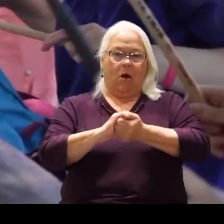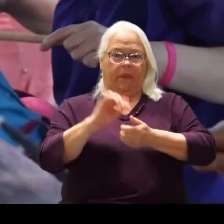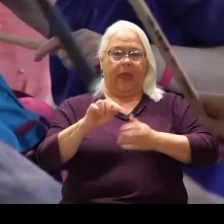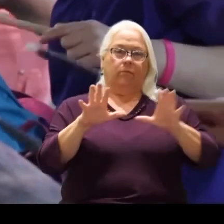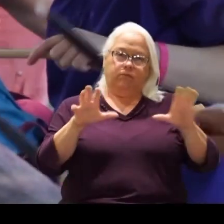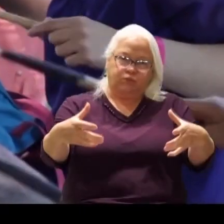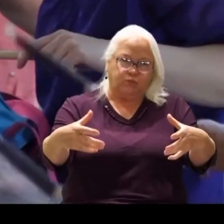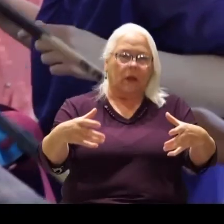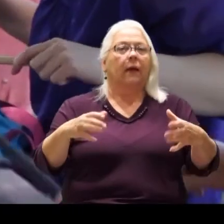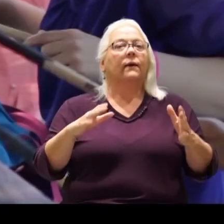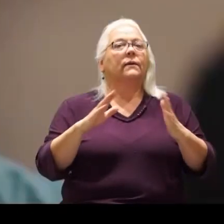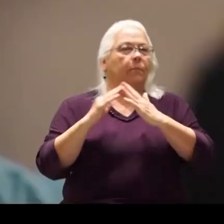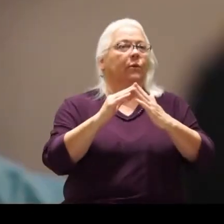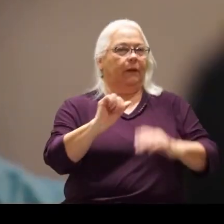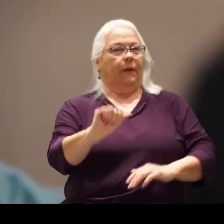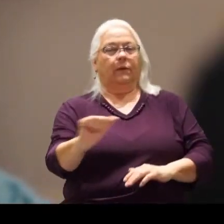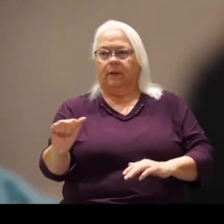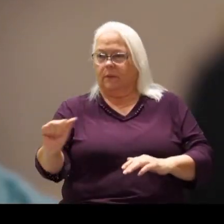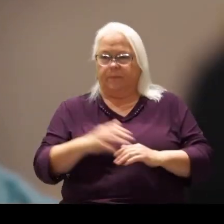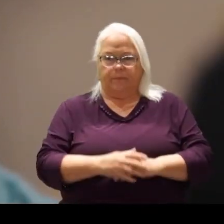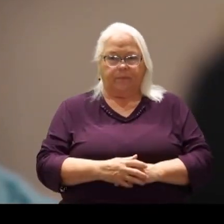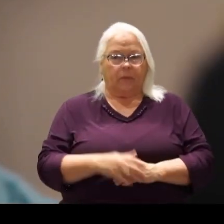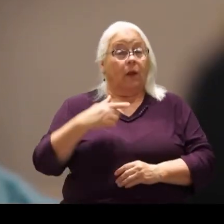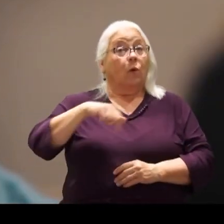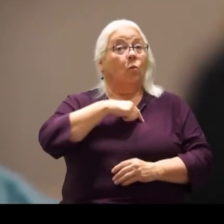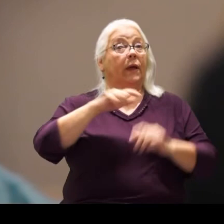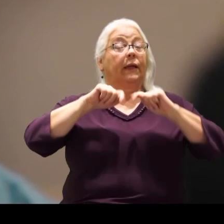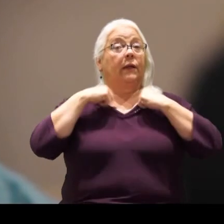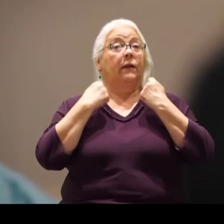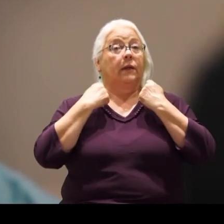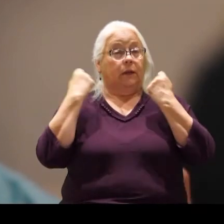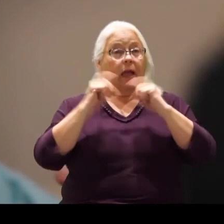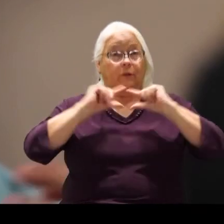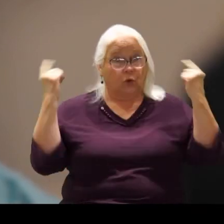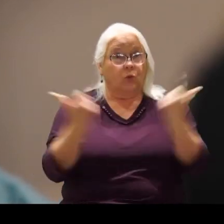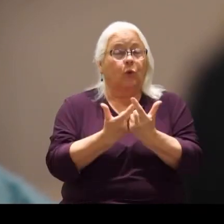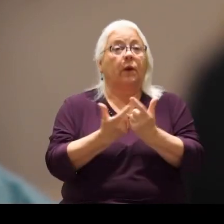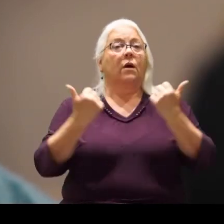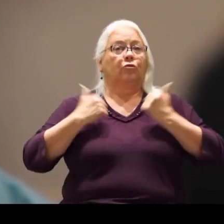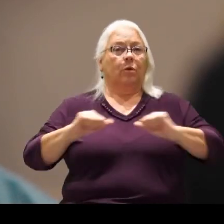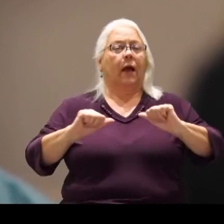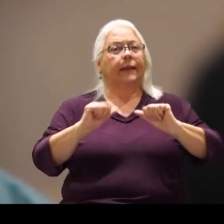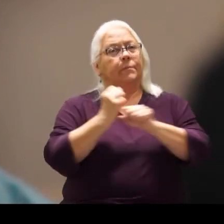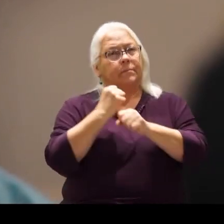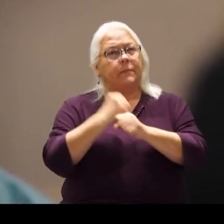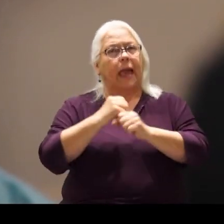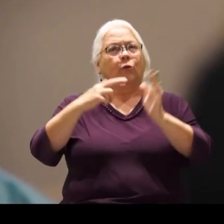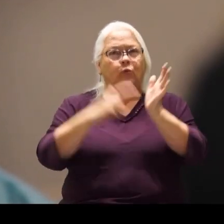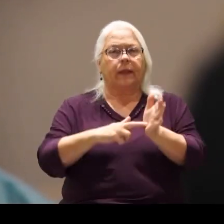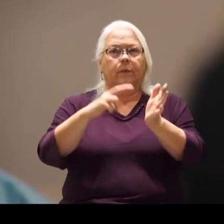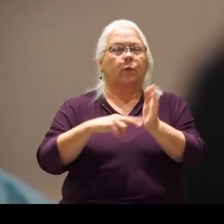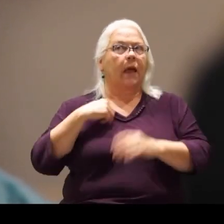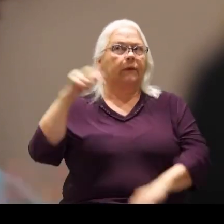belonging together as a community, as a class. We all, as a group, try to create some rhythms together,